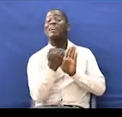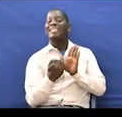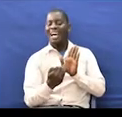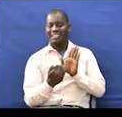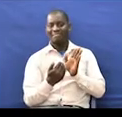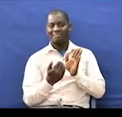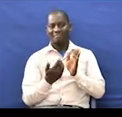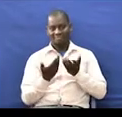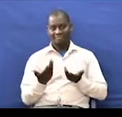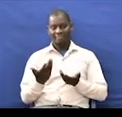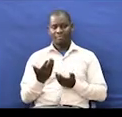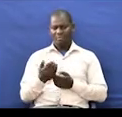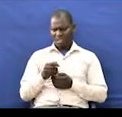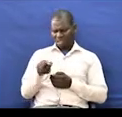this one